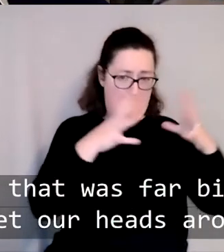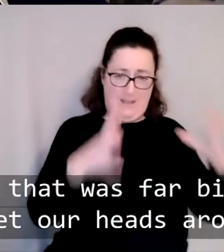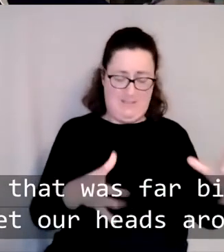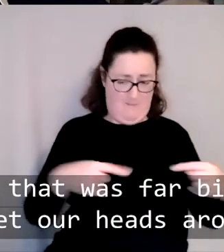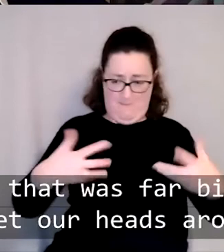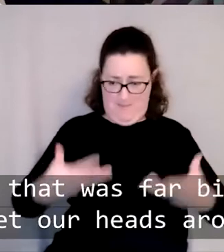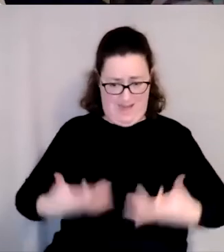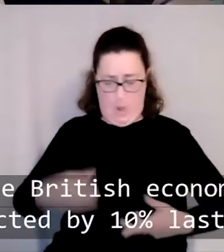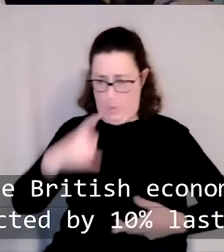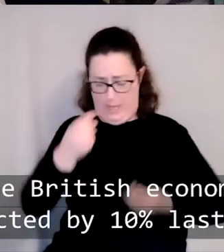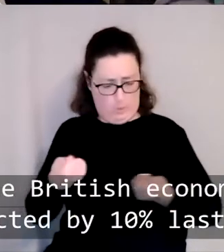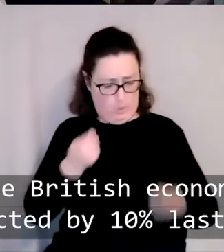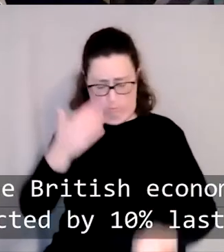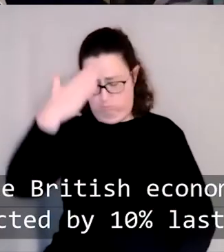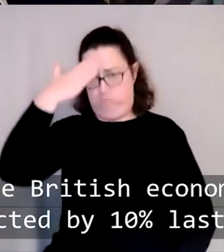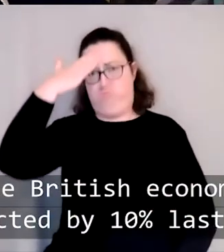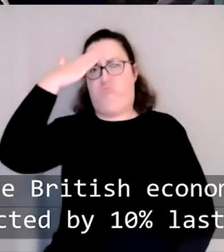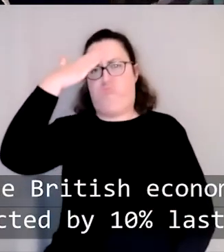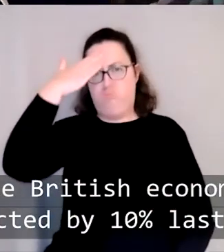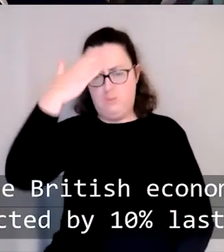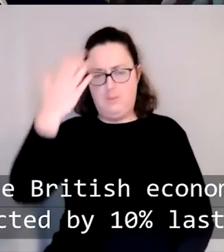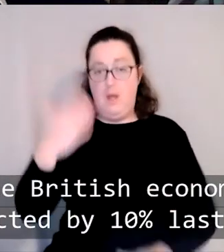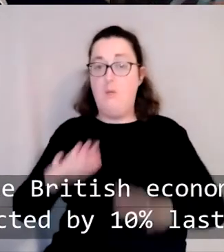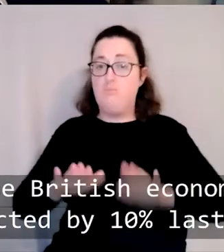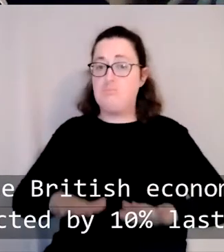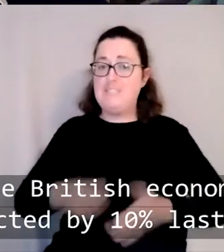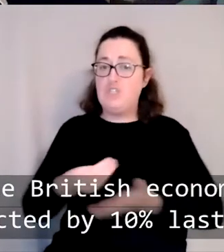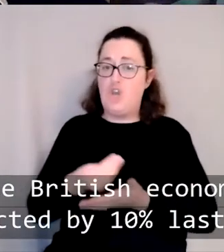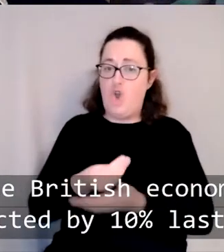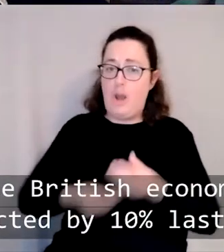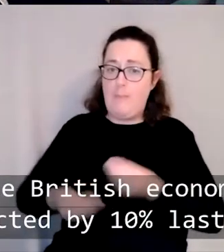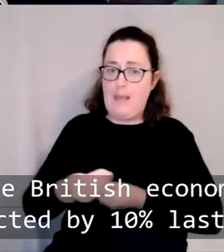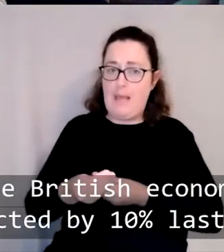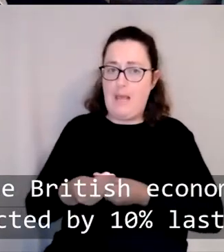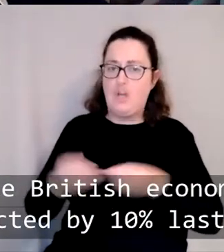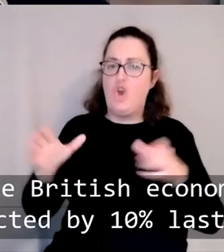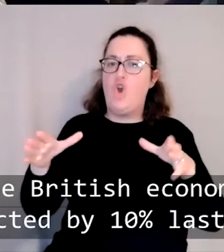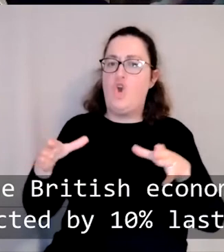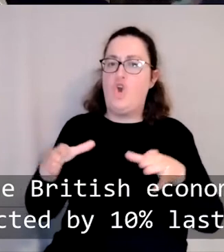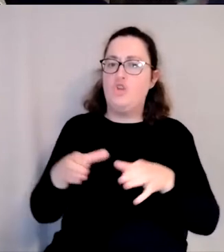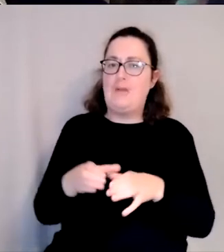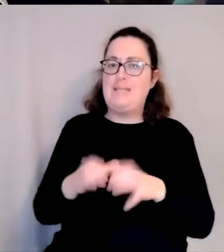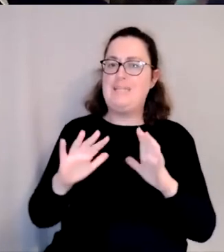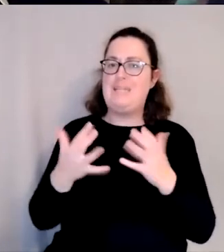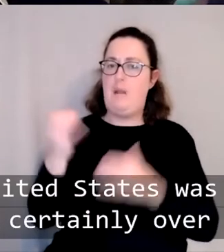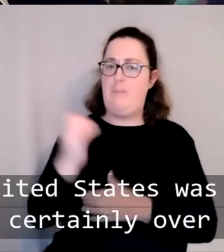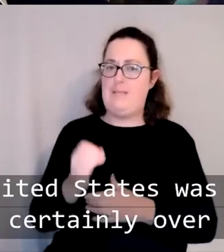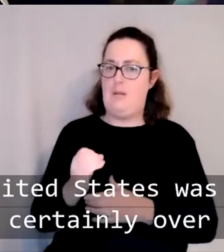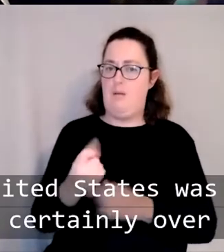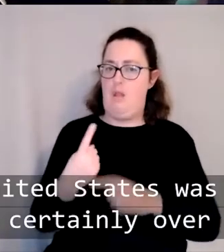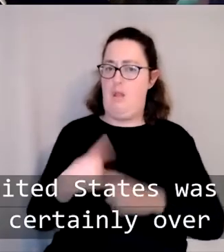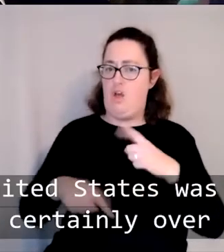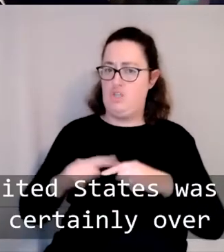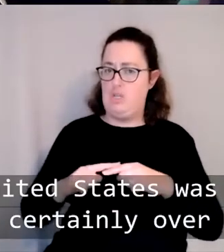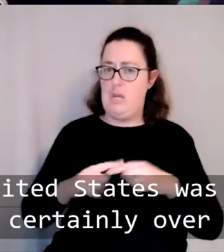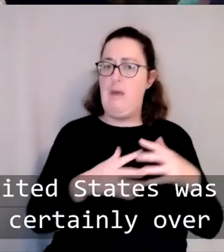heads around today. I mean, the British economy contracted by 10% last year. The United